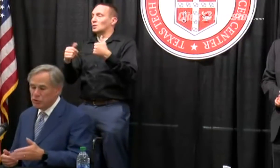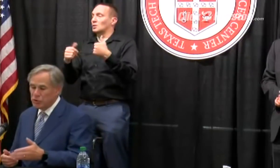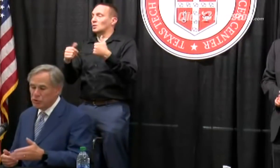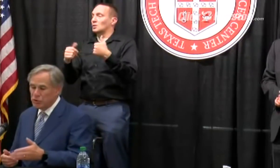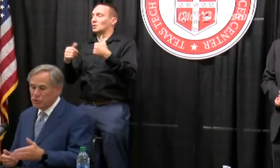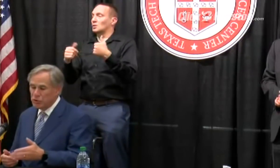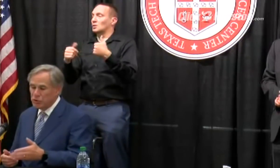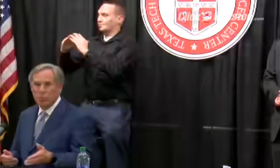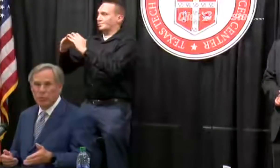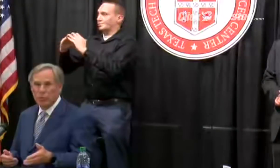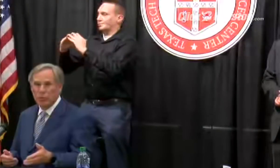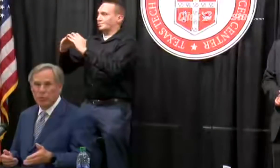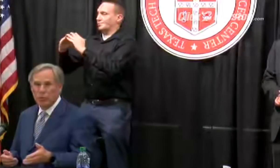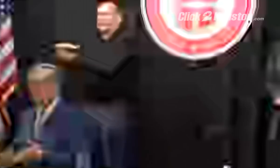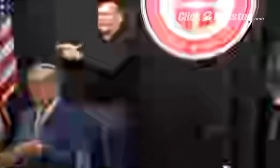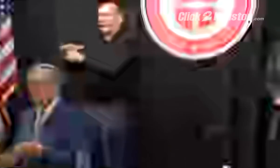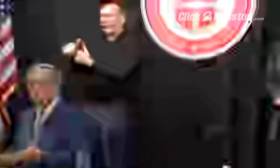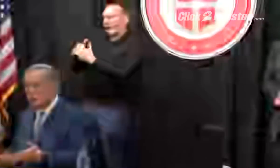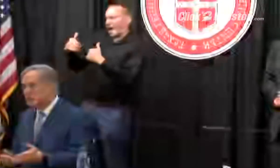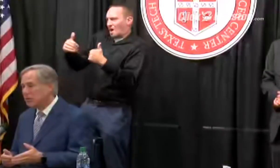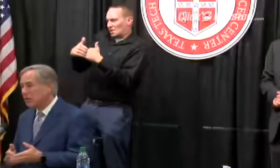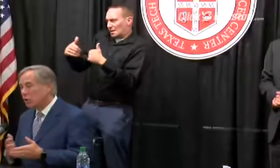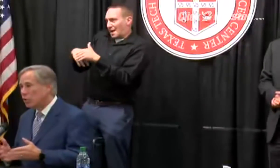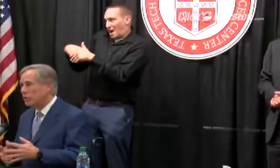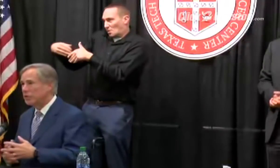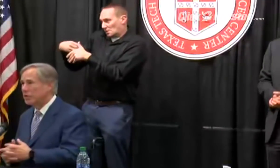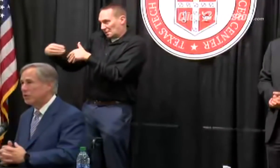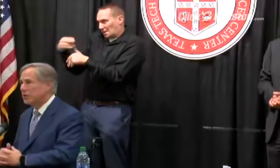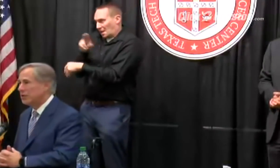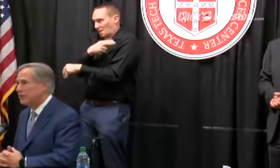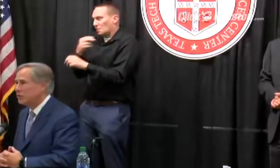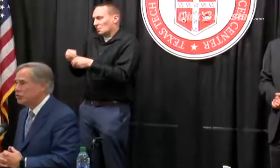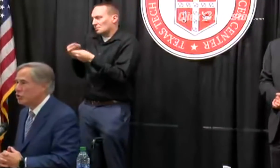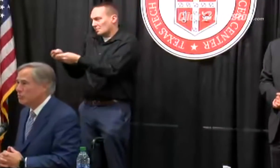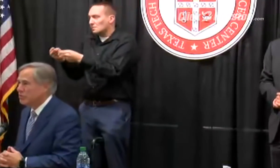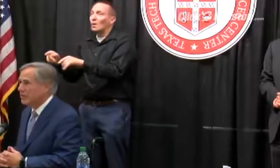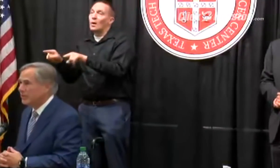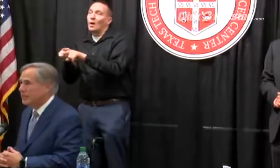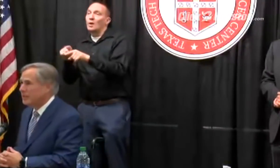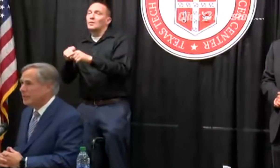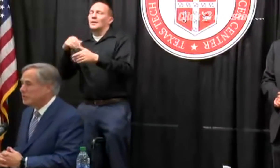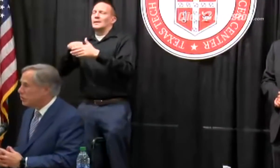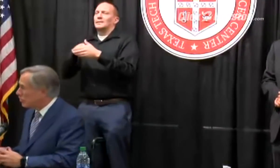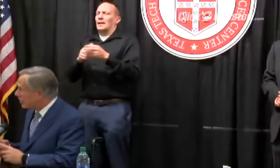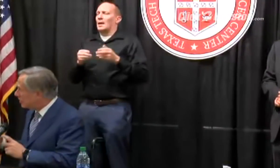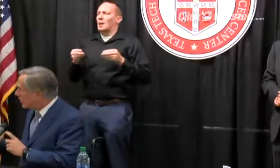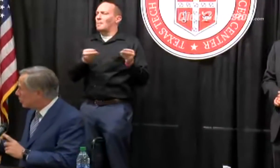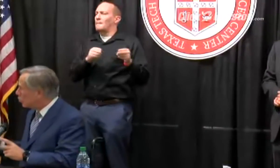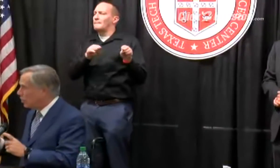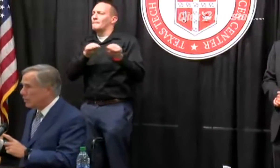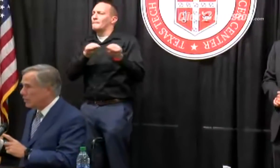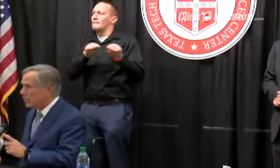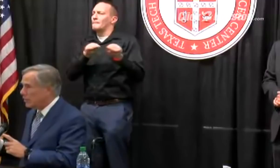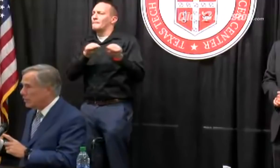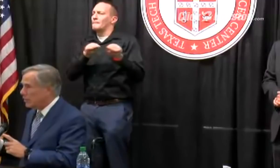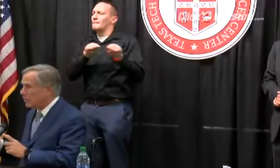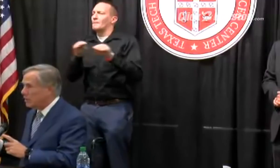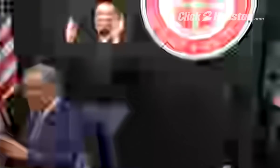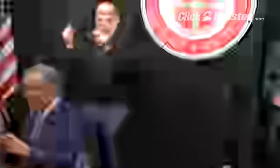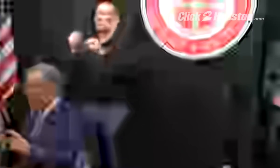or through a mobile ambulance unit, or in a nursing home setting. And so they are working